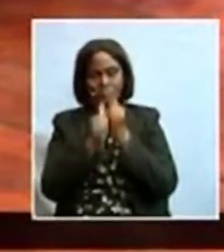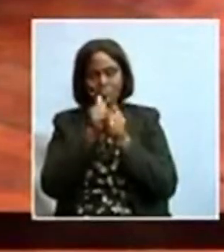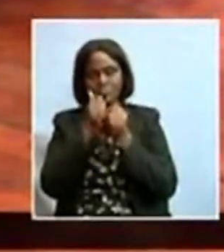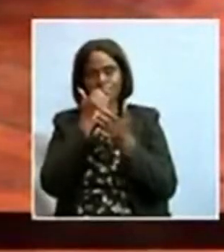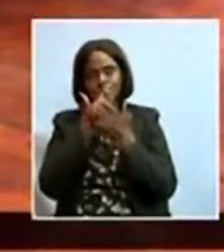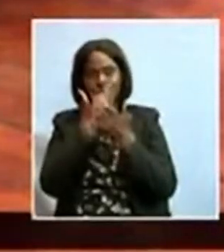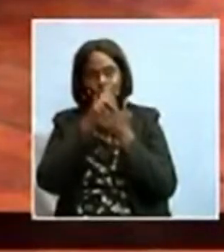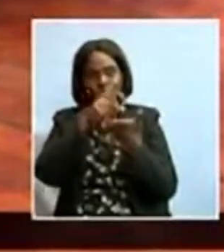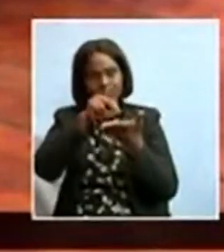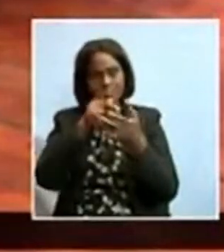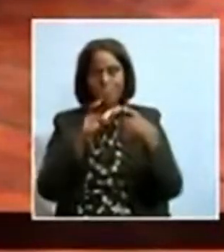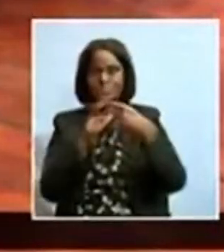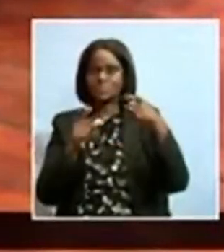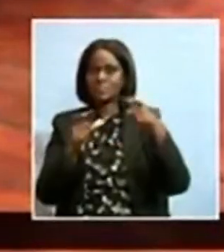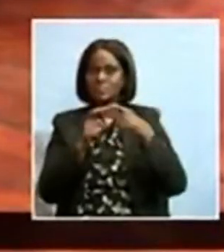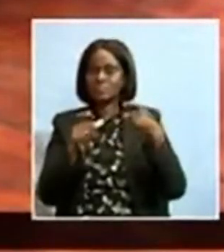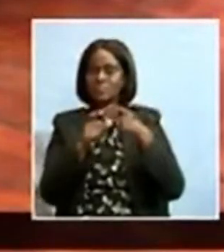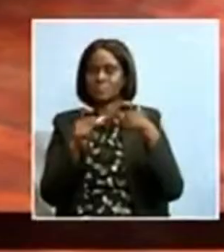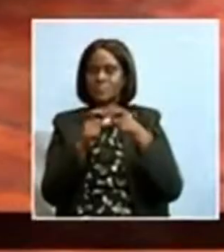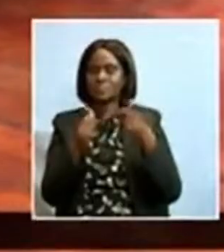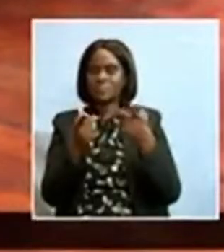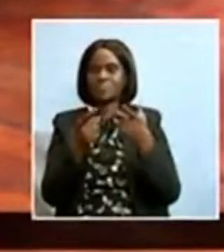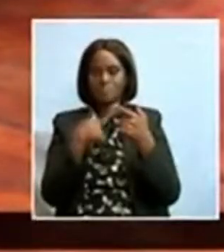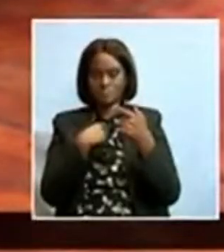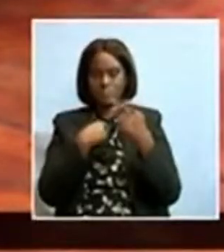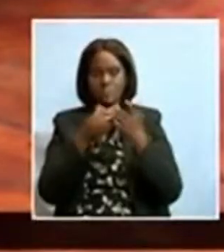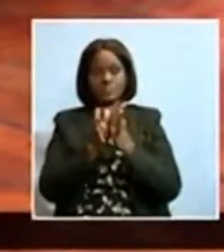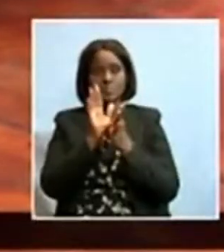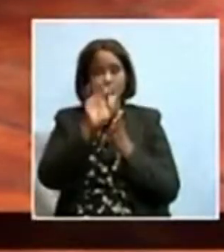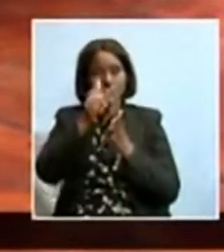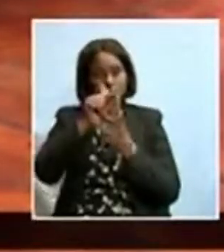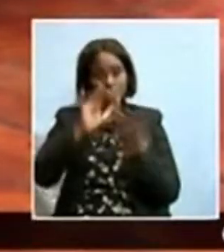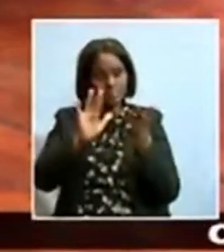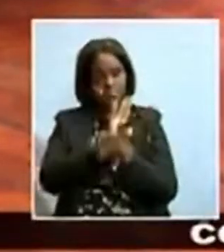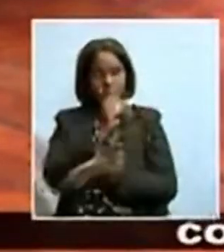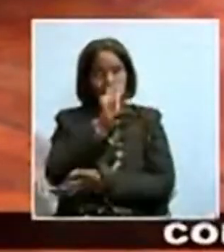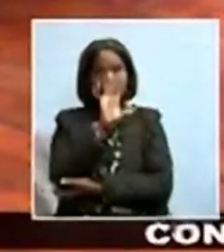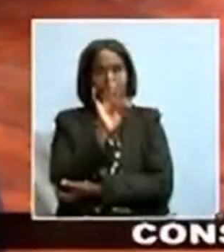The payment vouchers, the memos. I'm asking, are you on page 18?